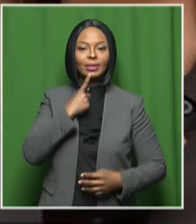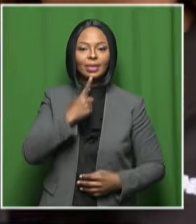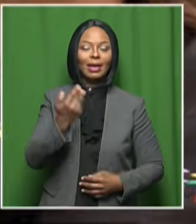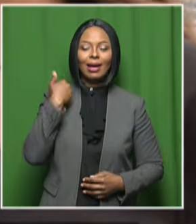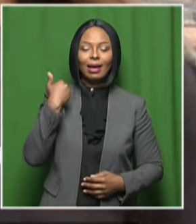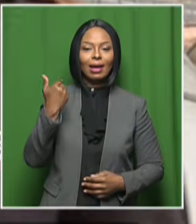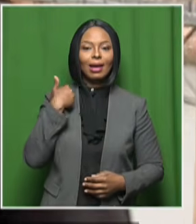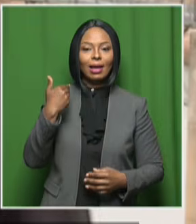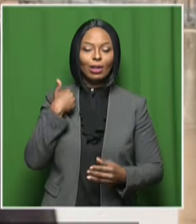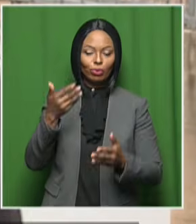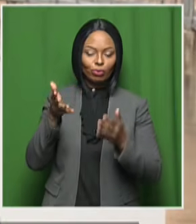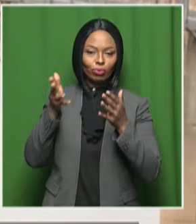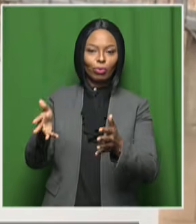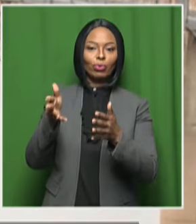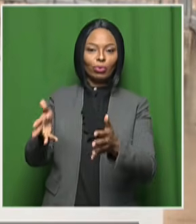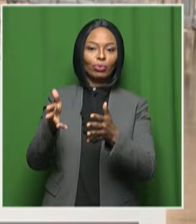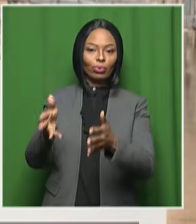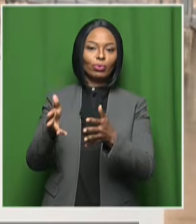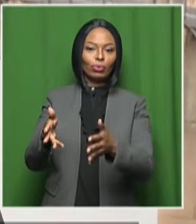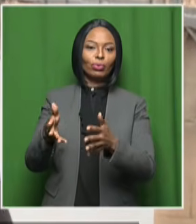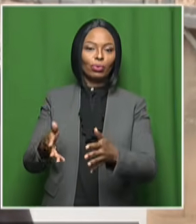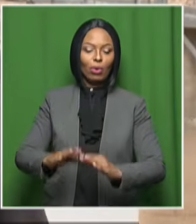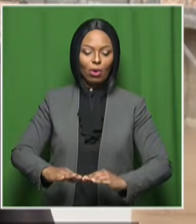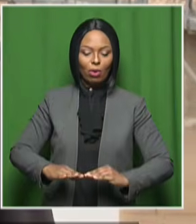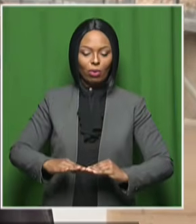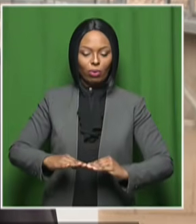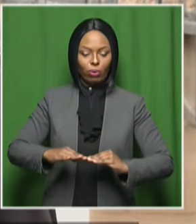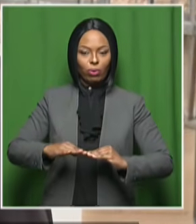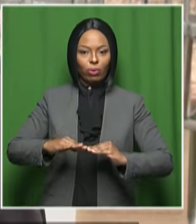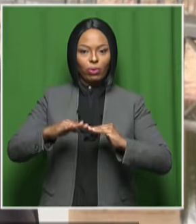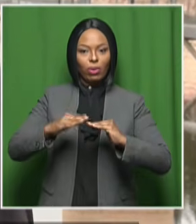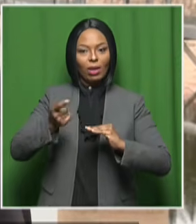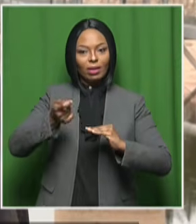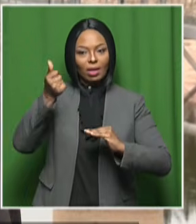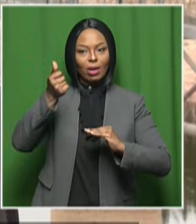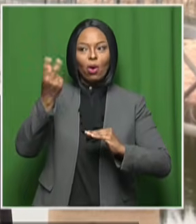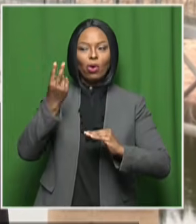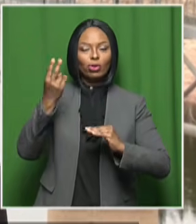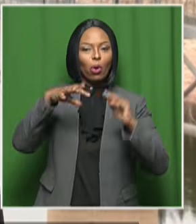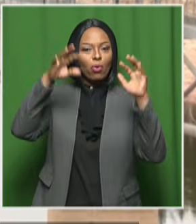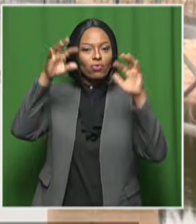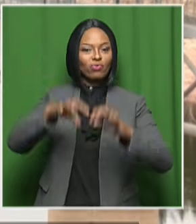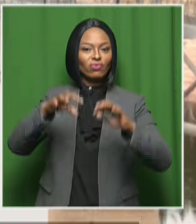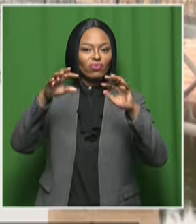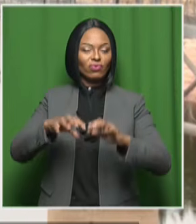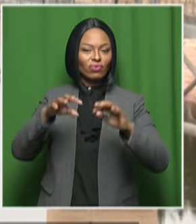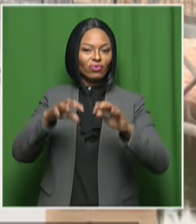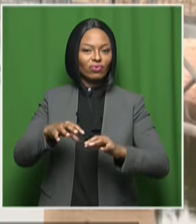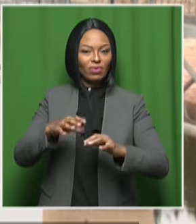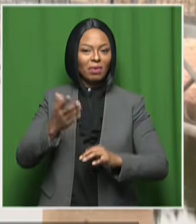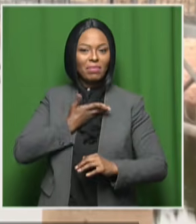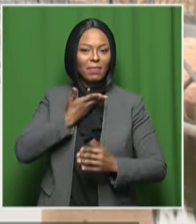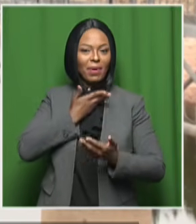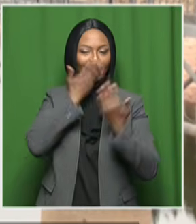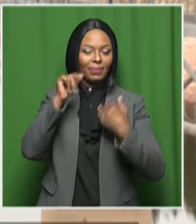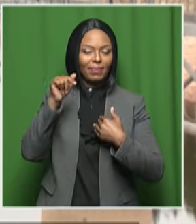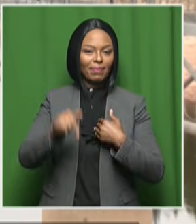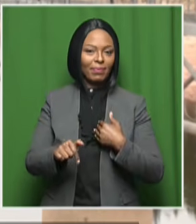some time in terms of the lack of water and rainfall in the area. And, you know, this, I suppose, equates to